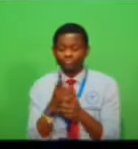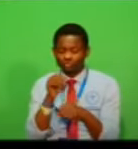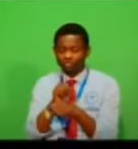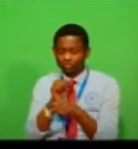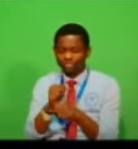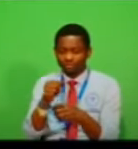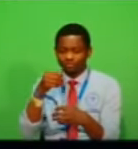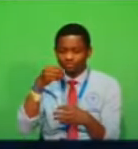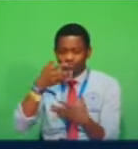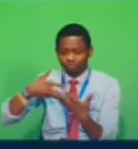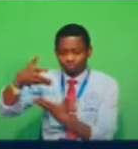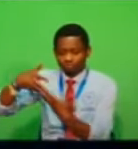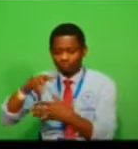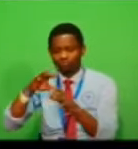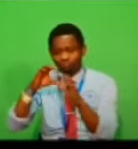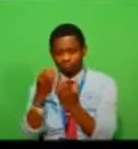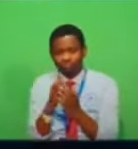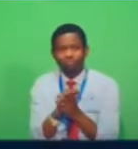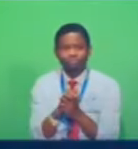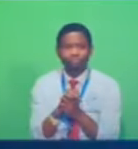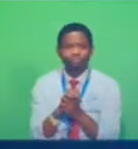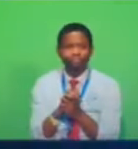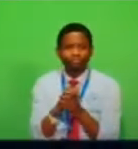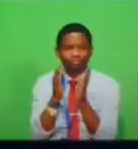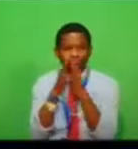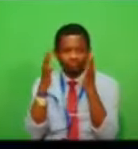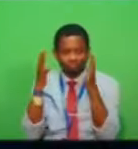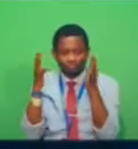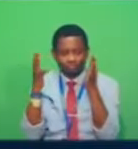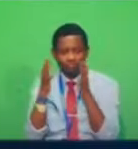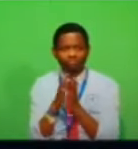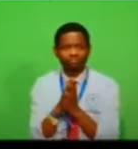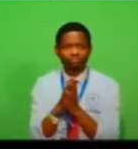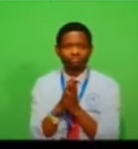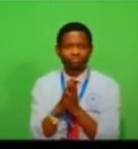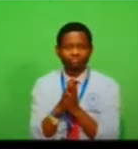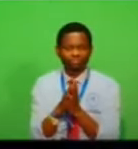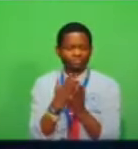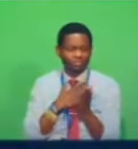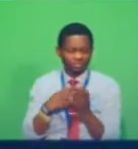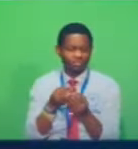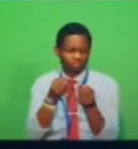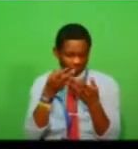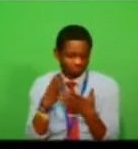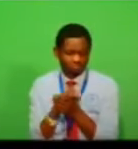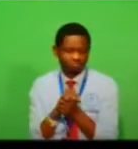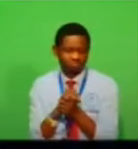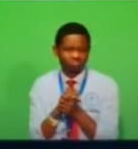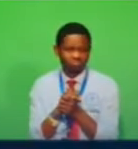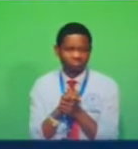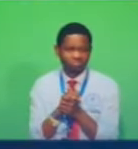communities. So, Lorraine, it's an honor to have you on the panel. So please tell us, how did